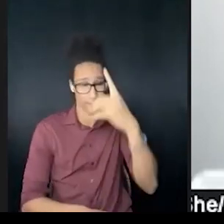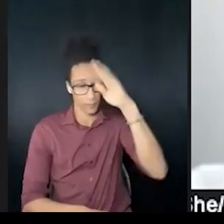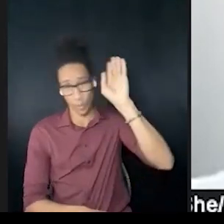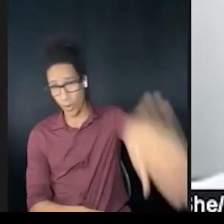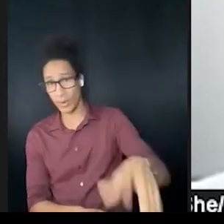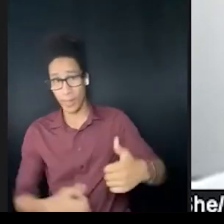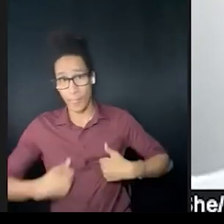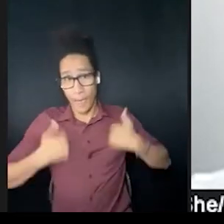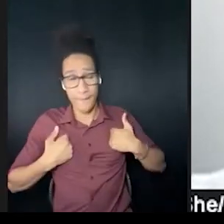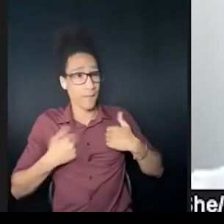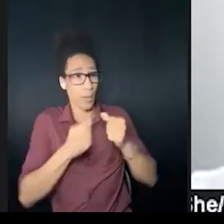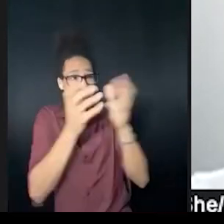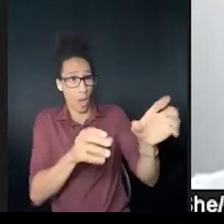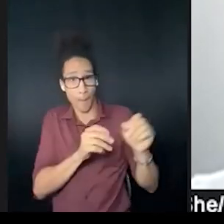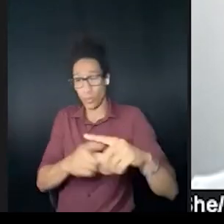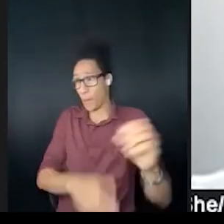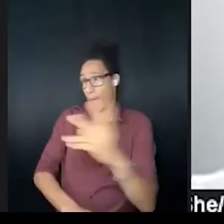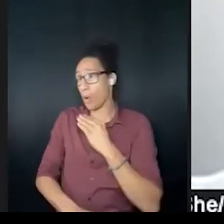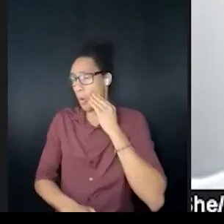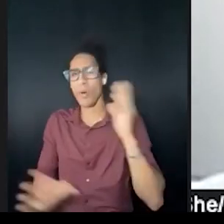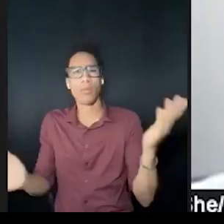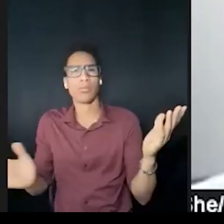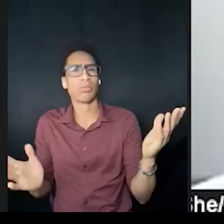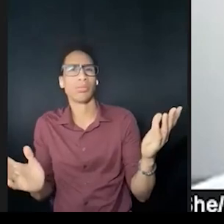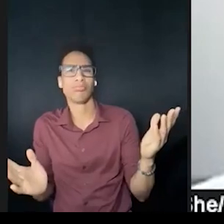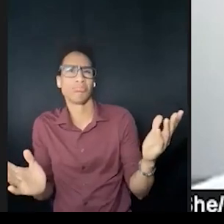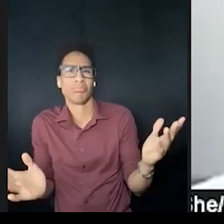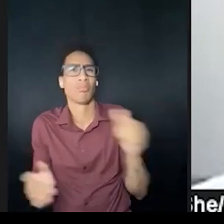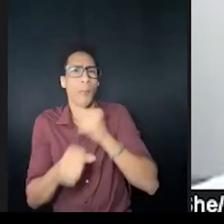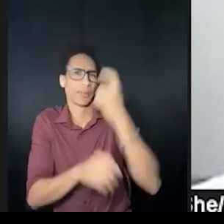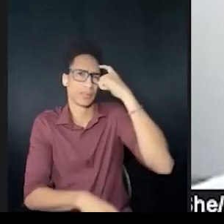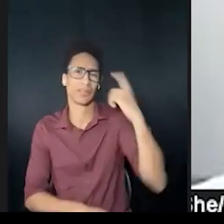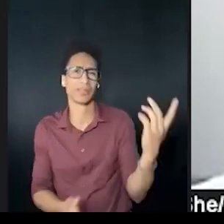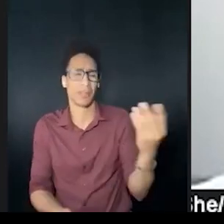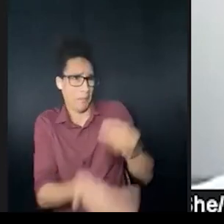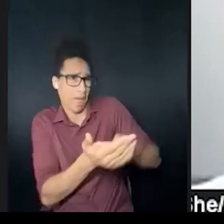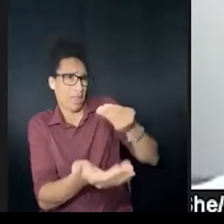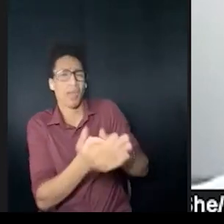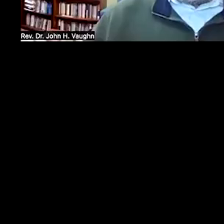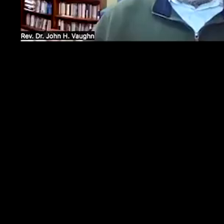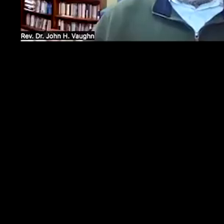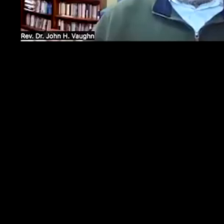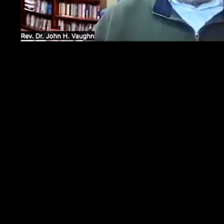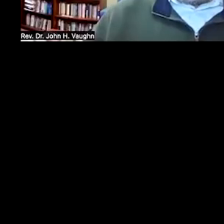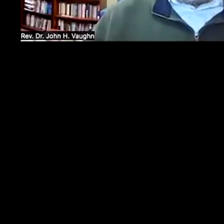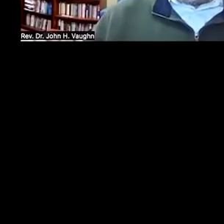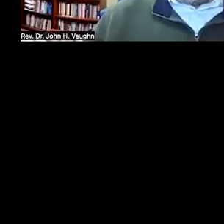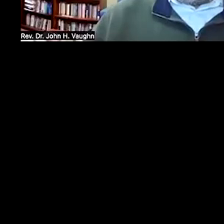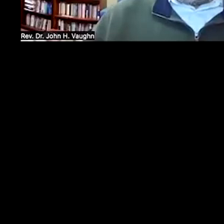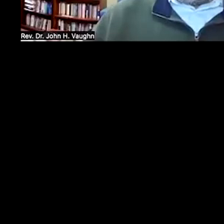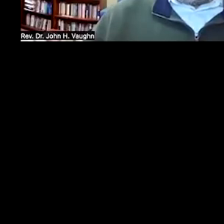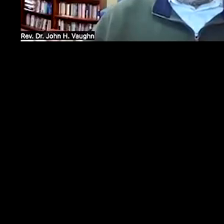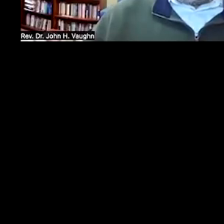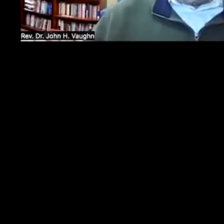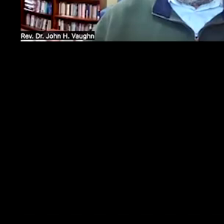to come home. It's mm-hmm. an economic decision. It costs more to incarcerate than rehabilitate. I'm